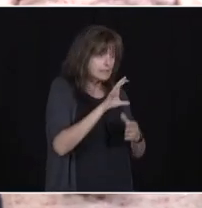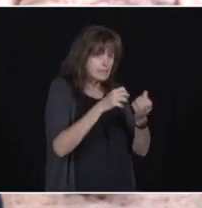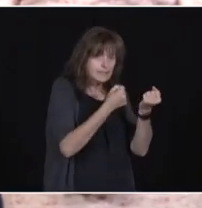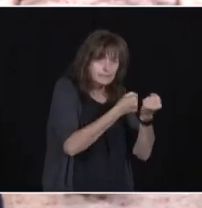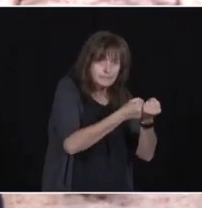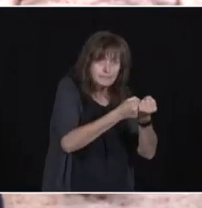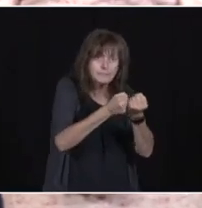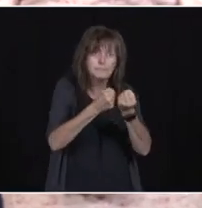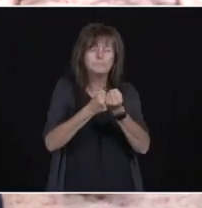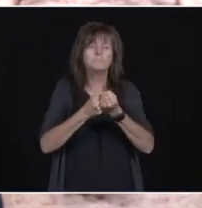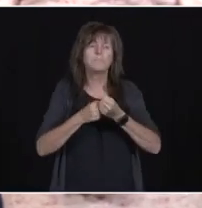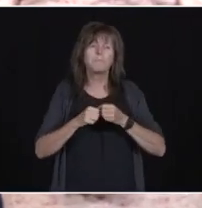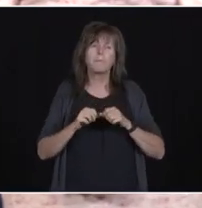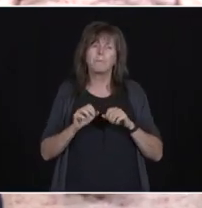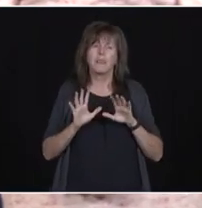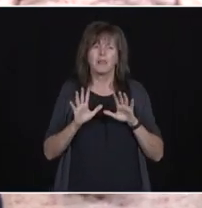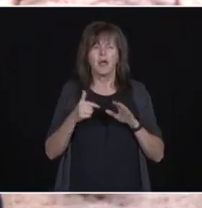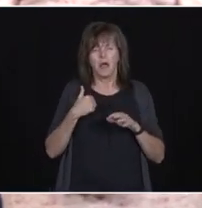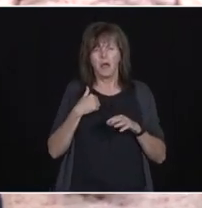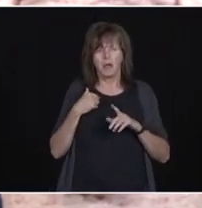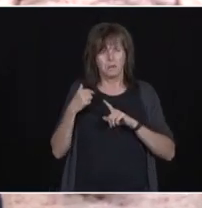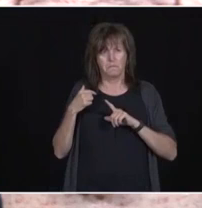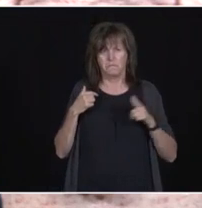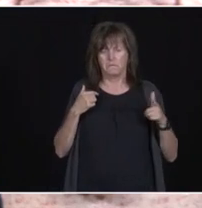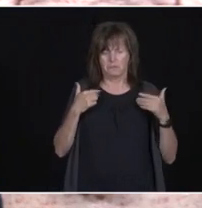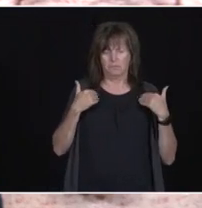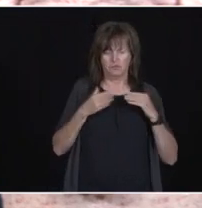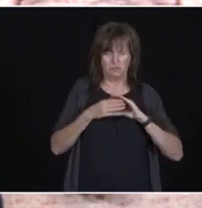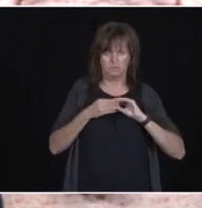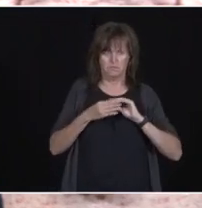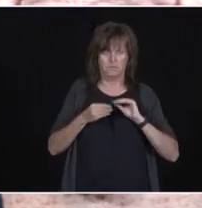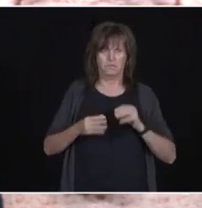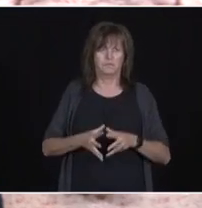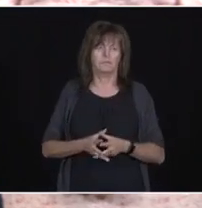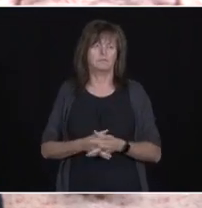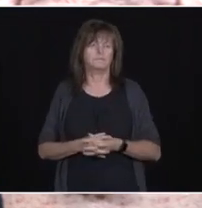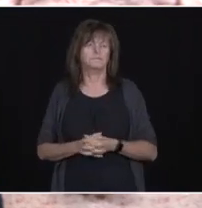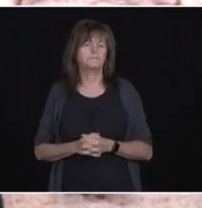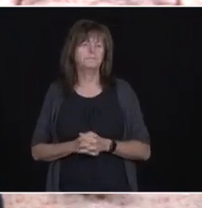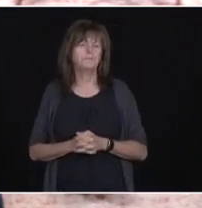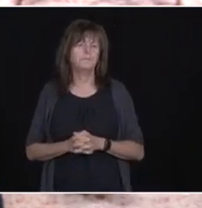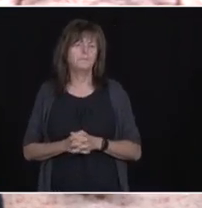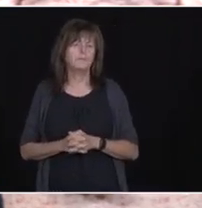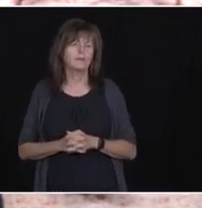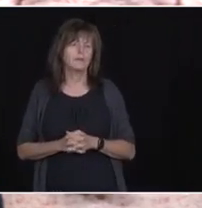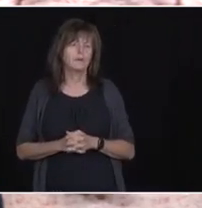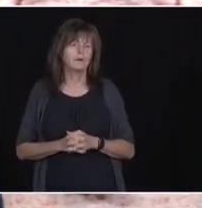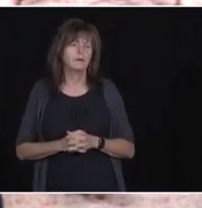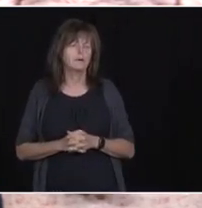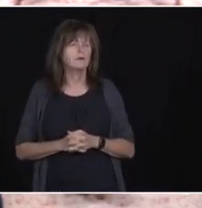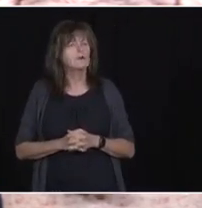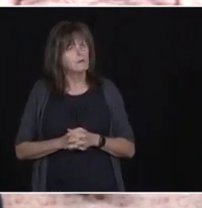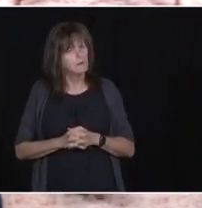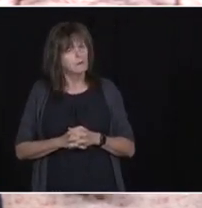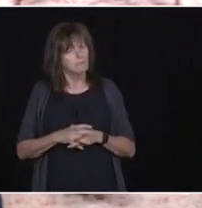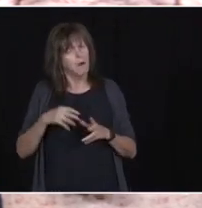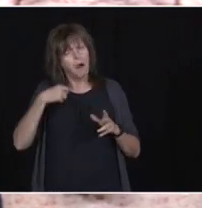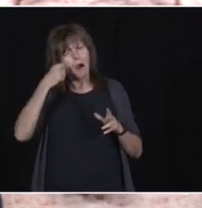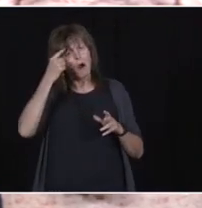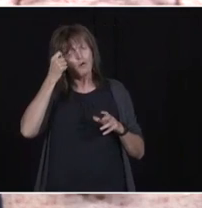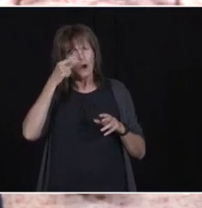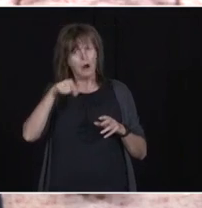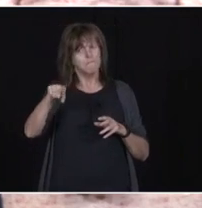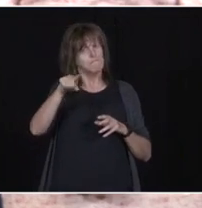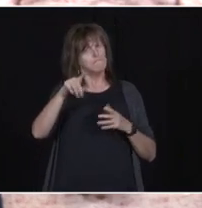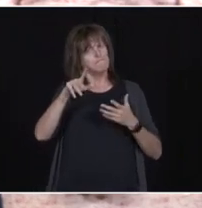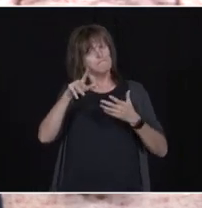So I understand the concerns regarding this, but it is not about ownership. There are many, many variables that